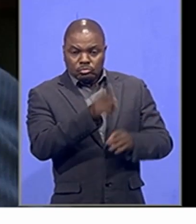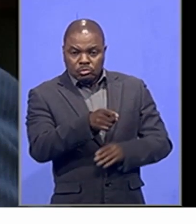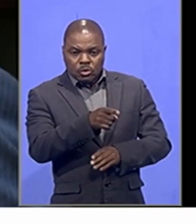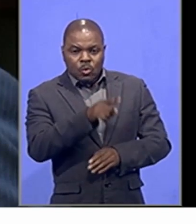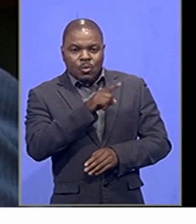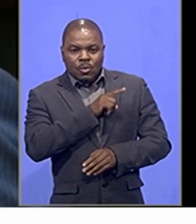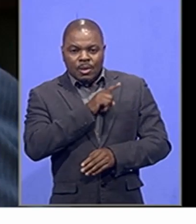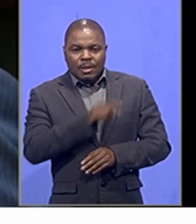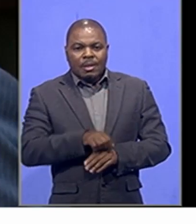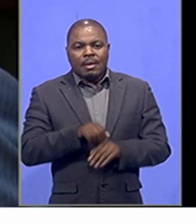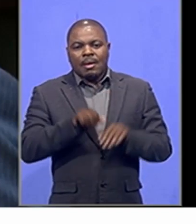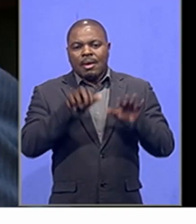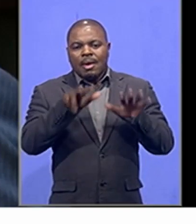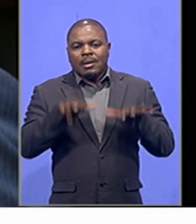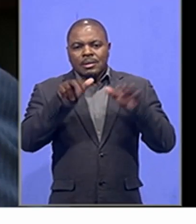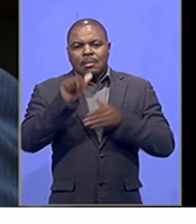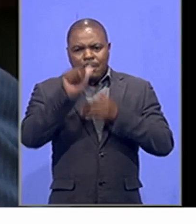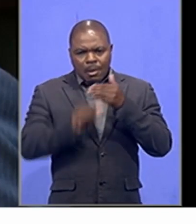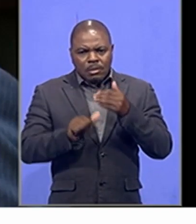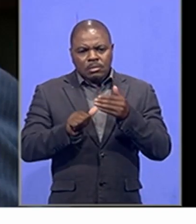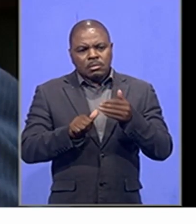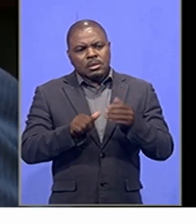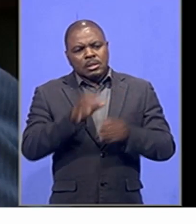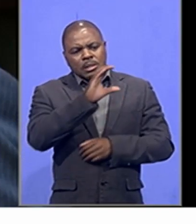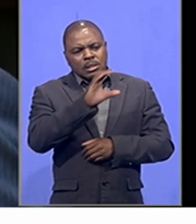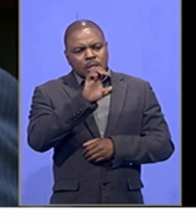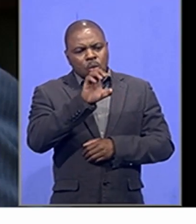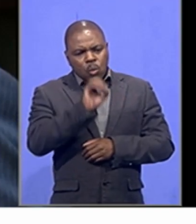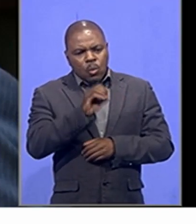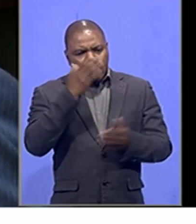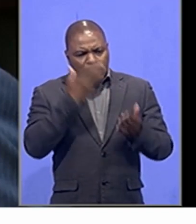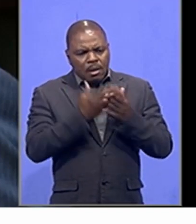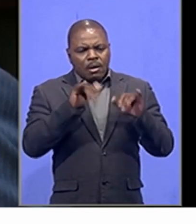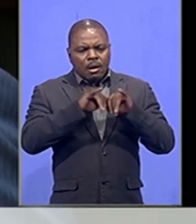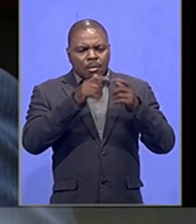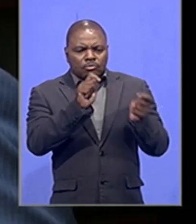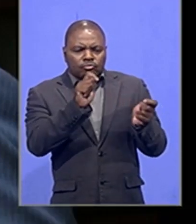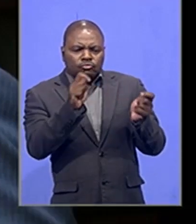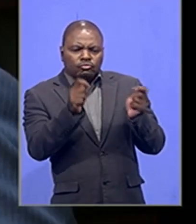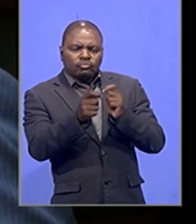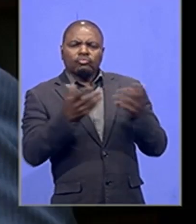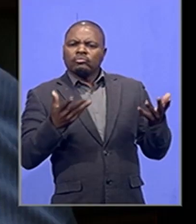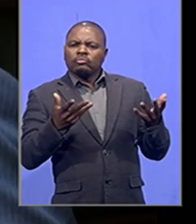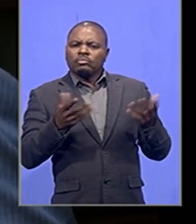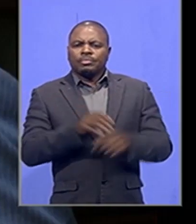18 months is enough for a CEO to turn around a company or an institution.